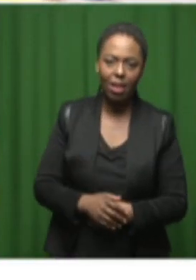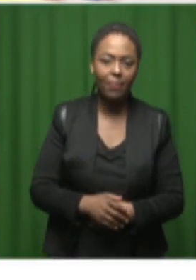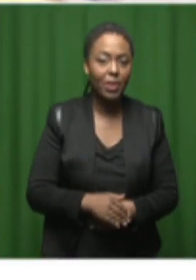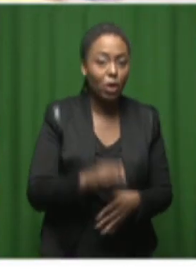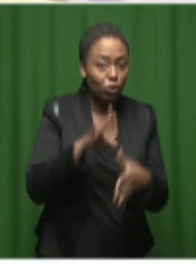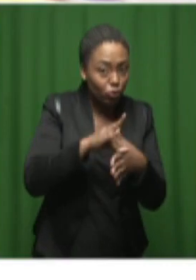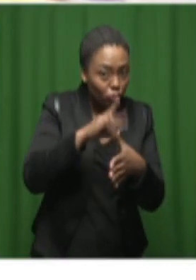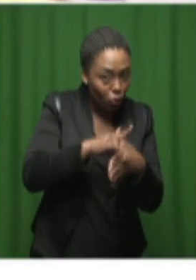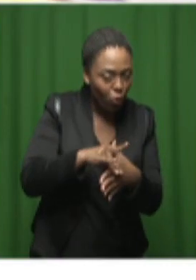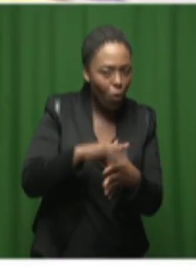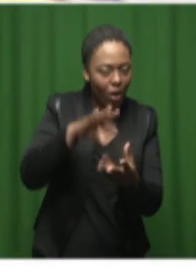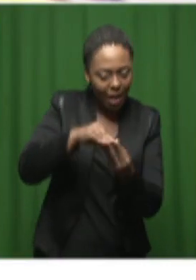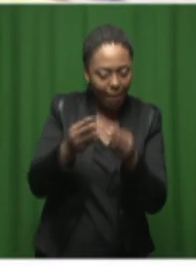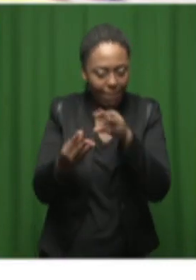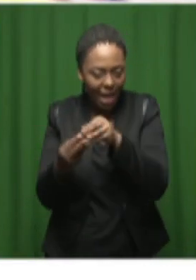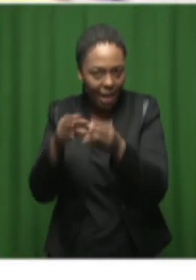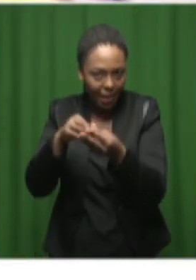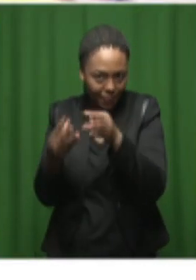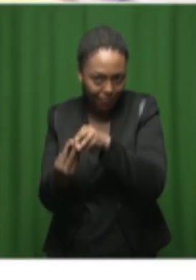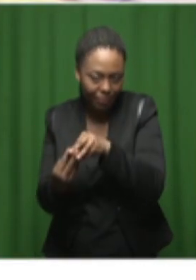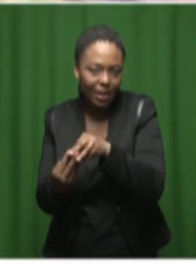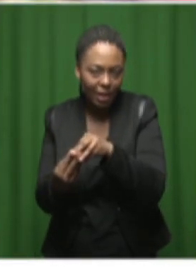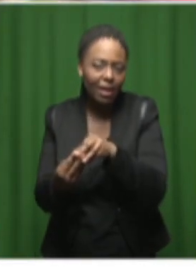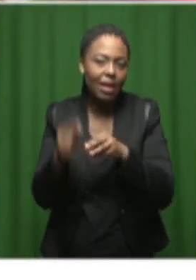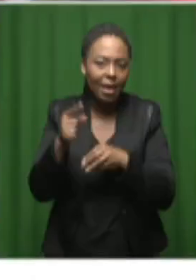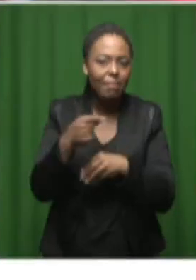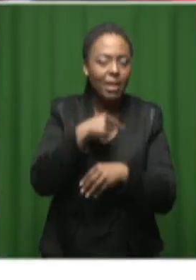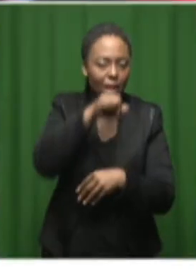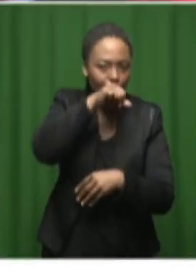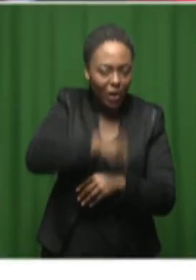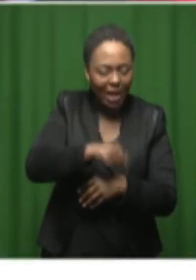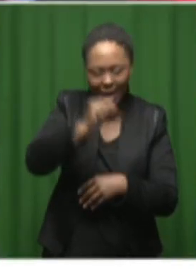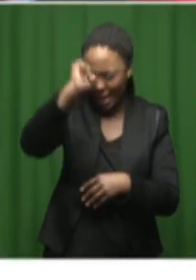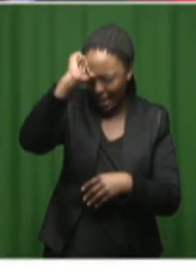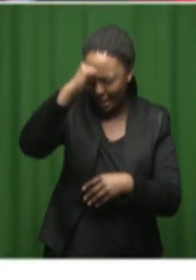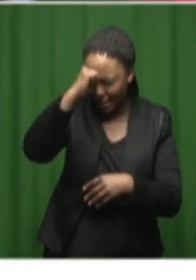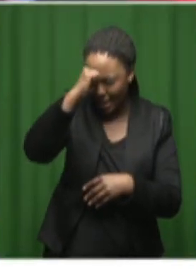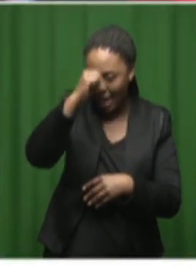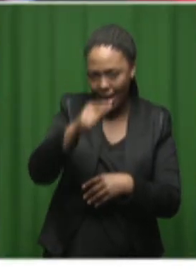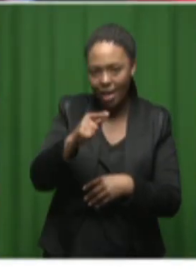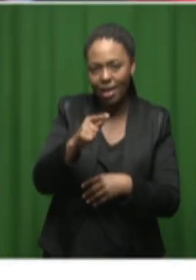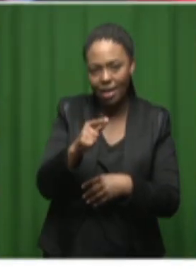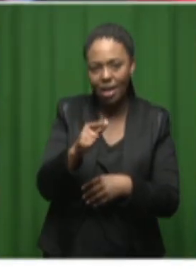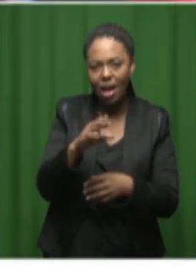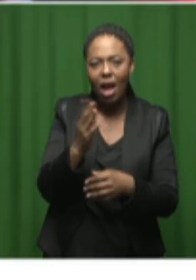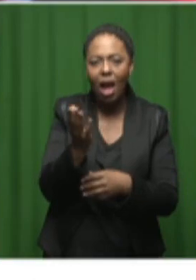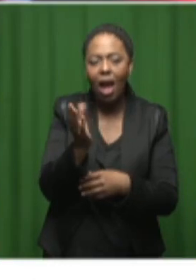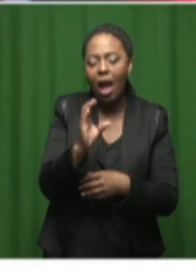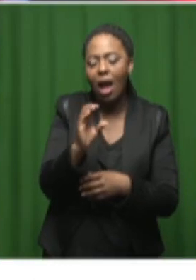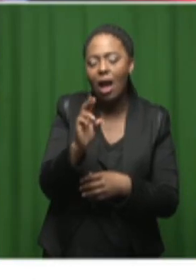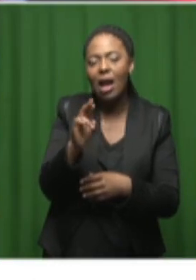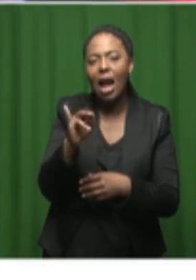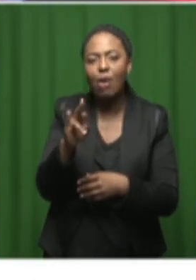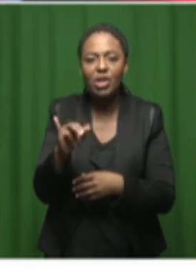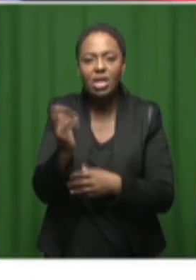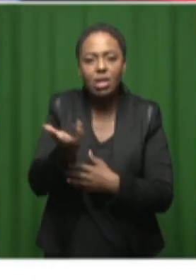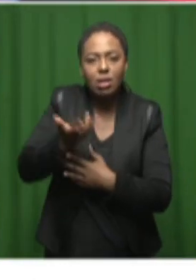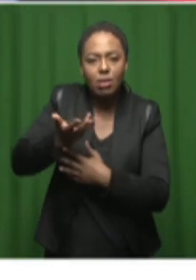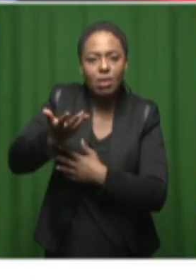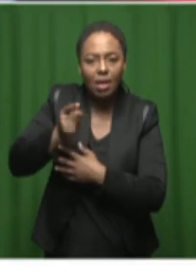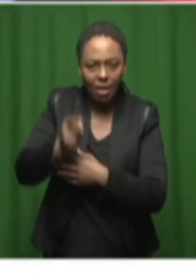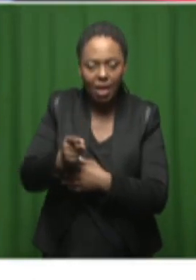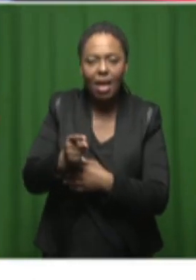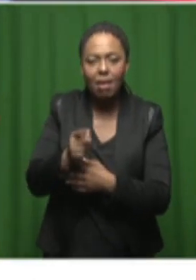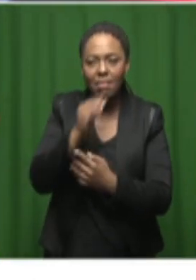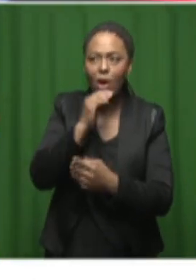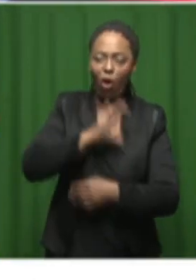Stew, dumplings. I really love the Indian cuisine. So curry is also one of my comfort foods. Food